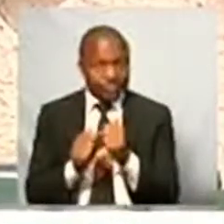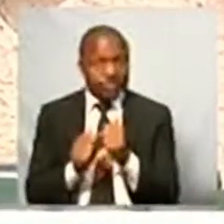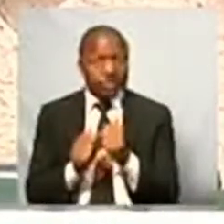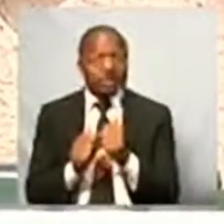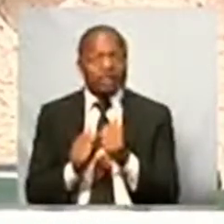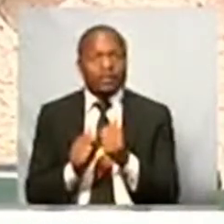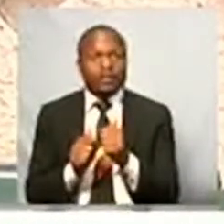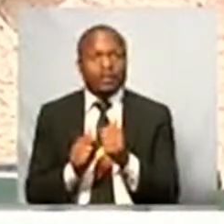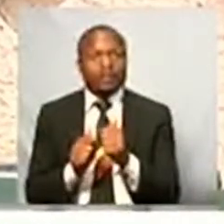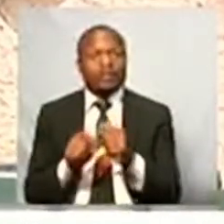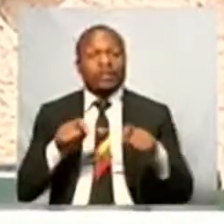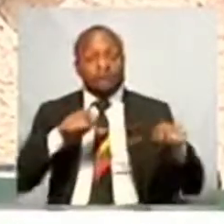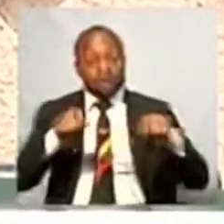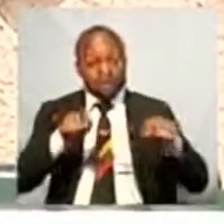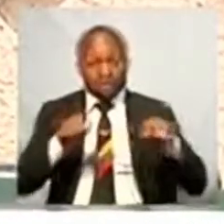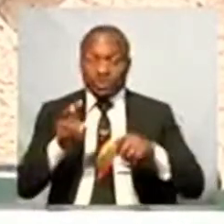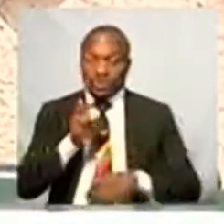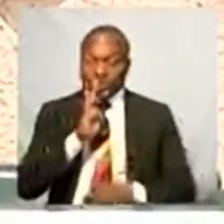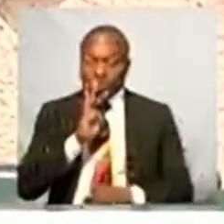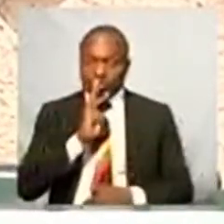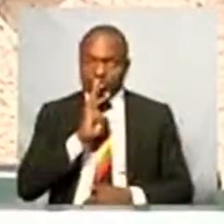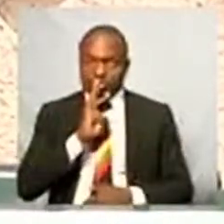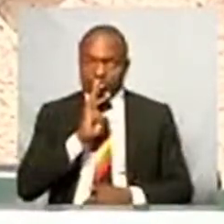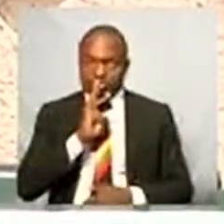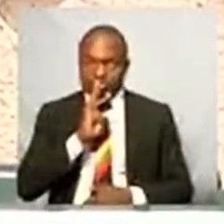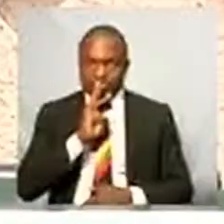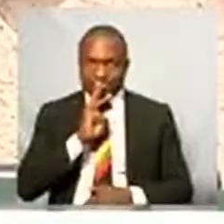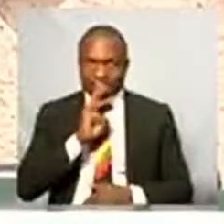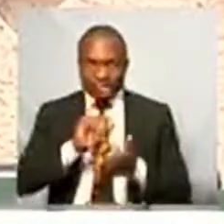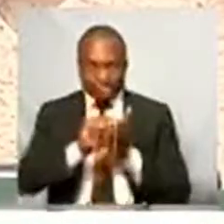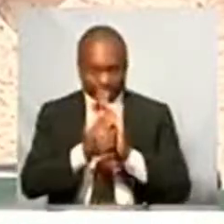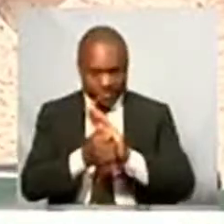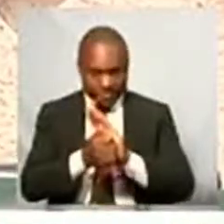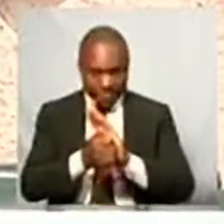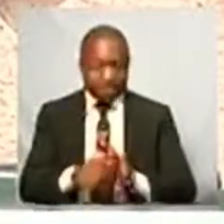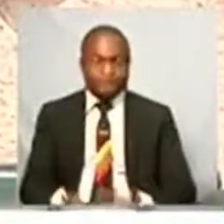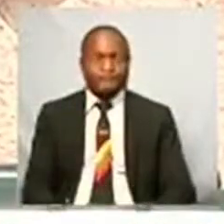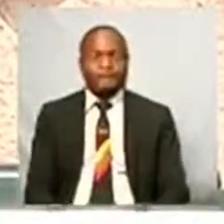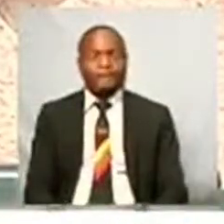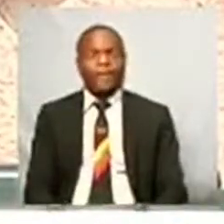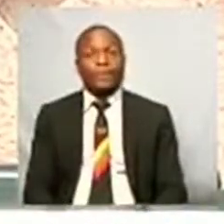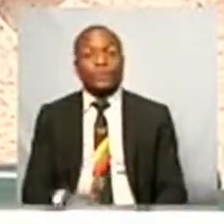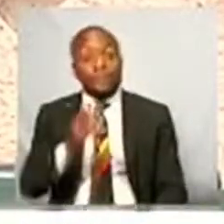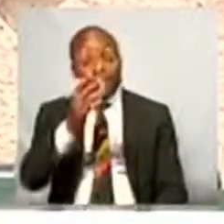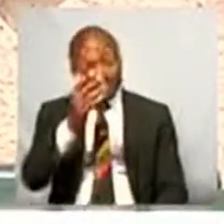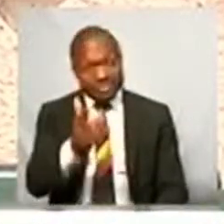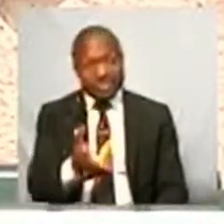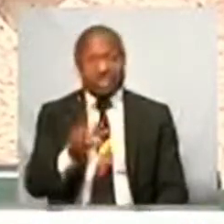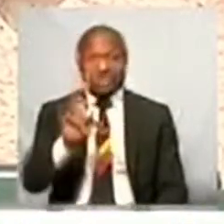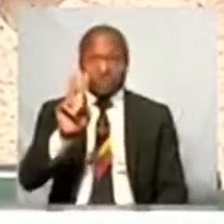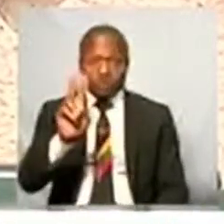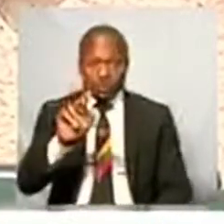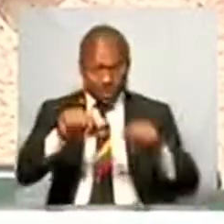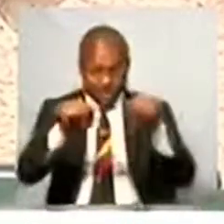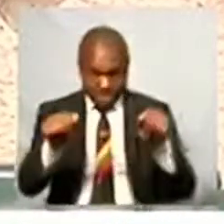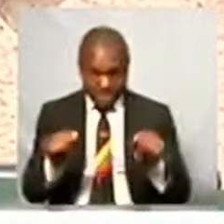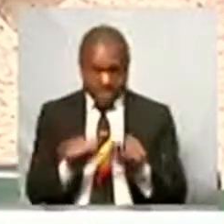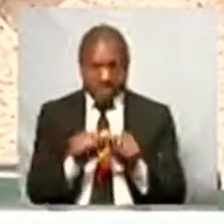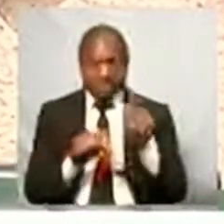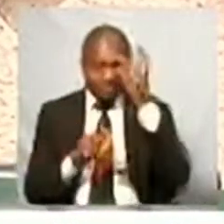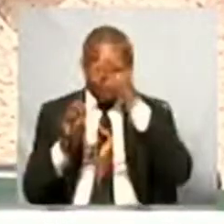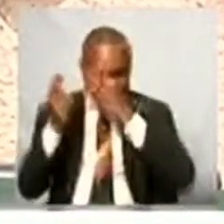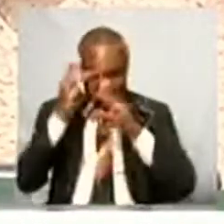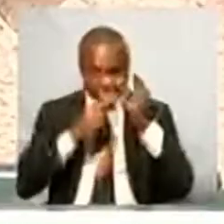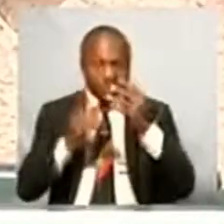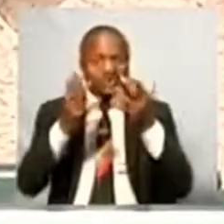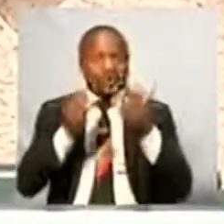creature of the Water Supply Act, Madam Speaker. Madam Speaker, there are two areas of concern that I would